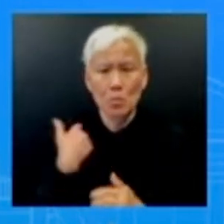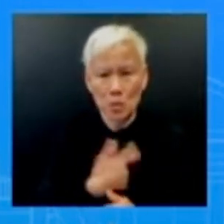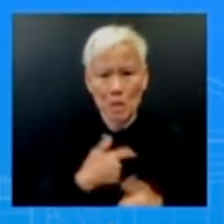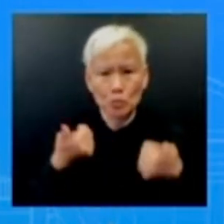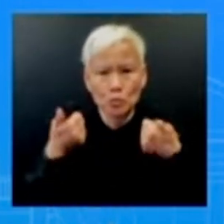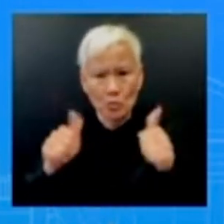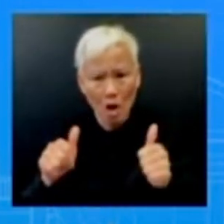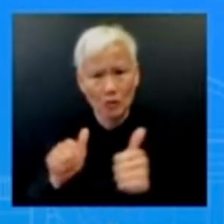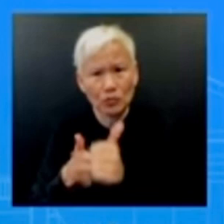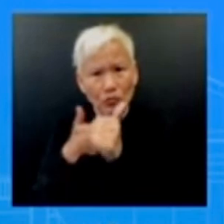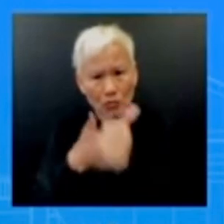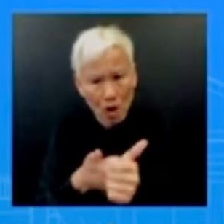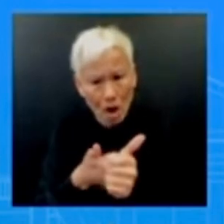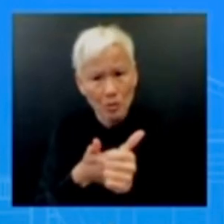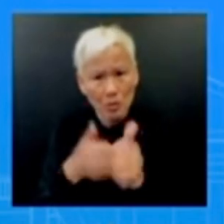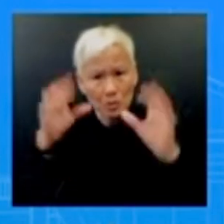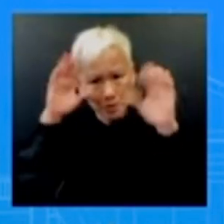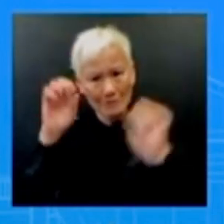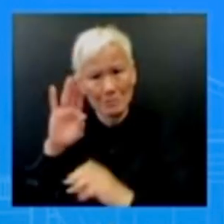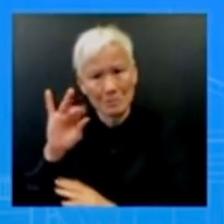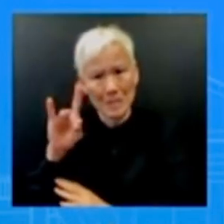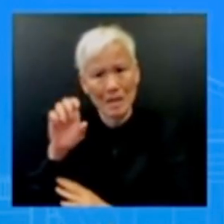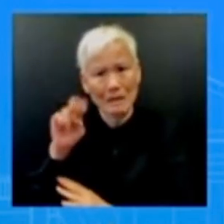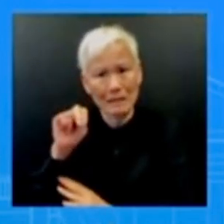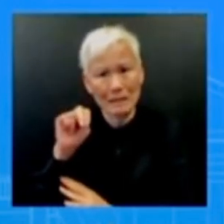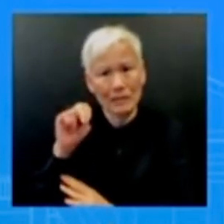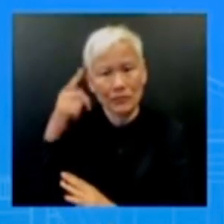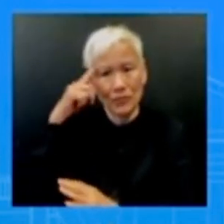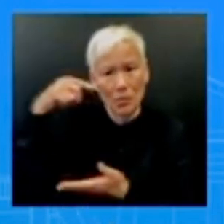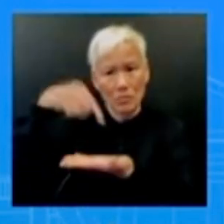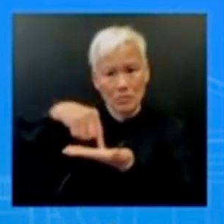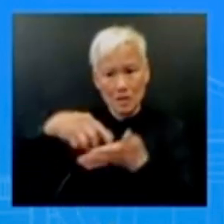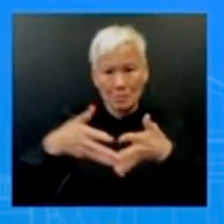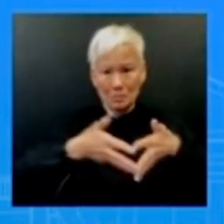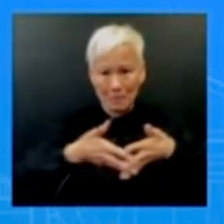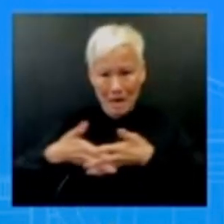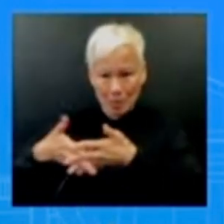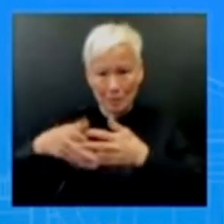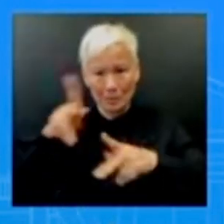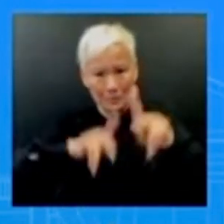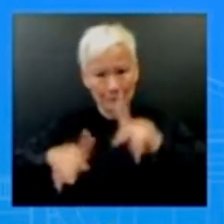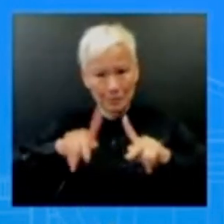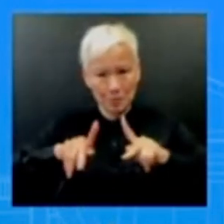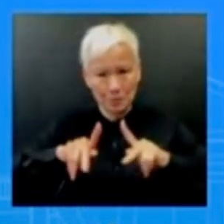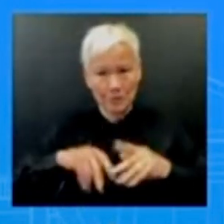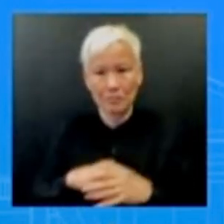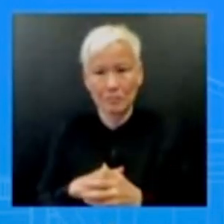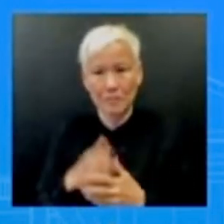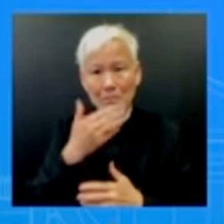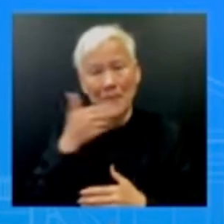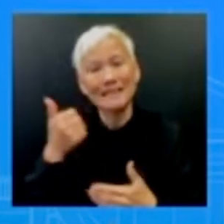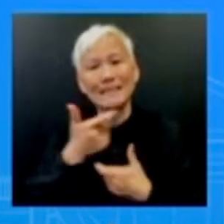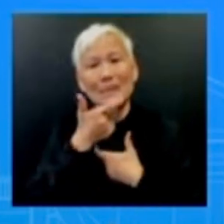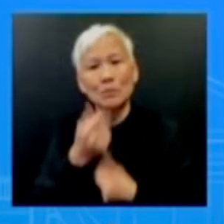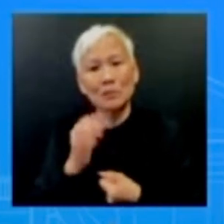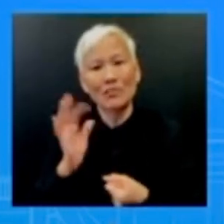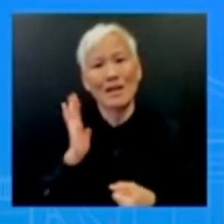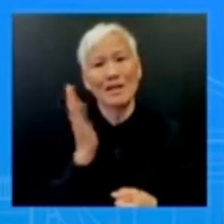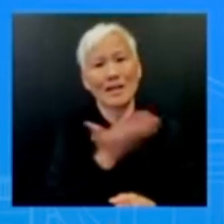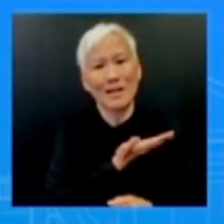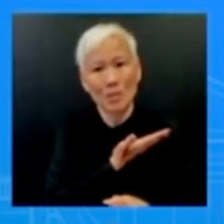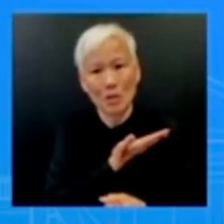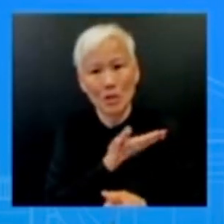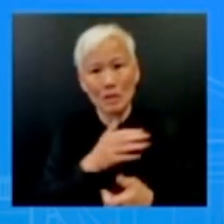this country, for the American people, and for the best interests of our allies and partners. And again, I'll go back to what I said before.